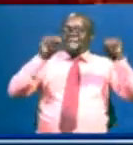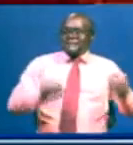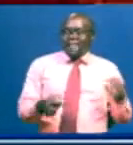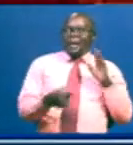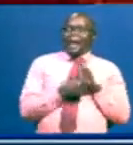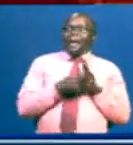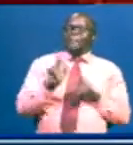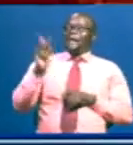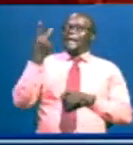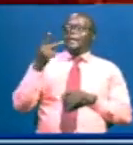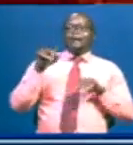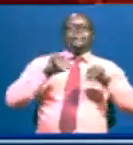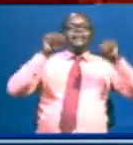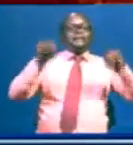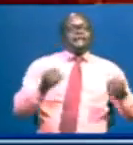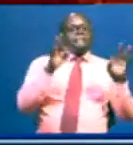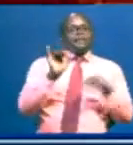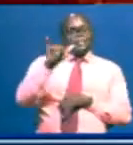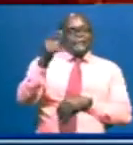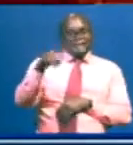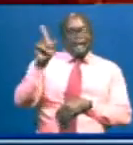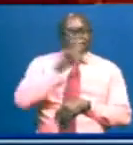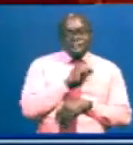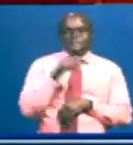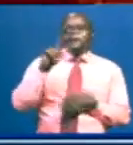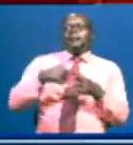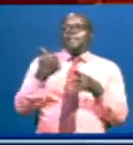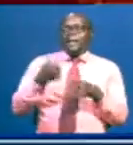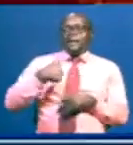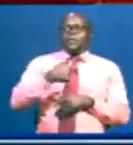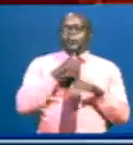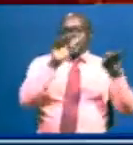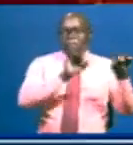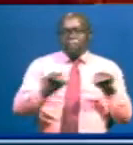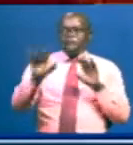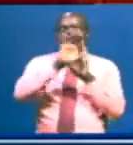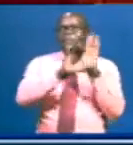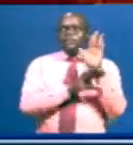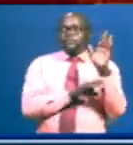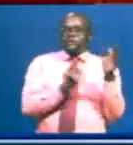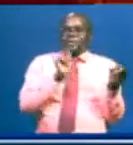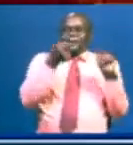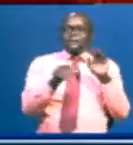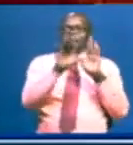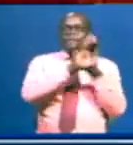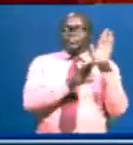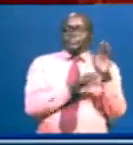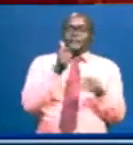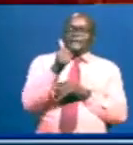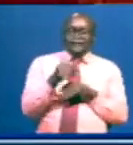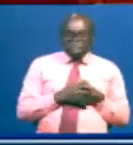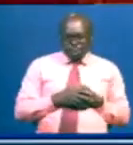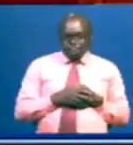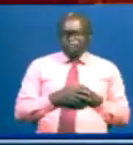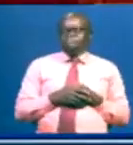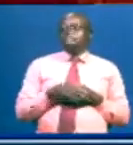Kenyan system? If so, we now go into the Constitution and amend the Constitution, taking